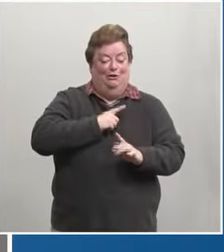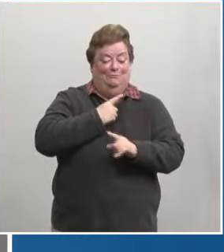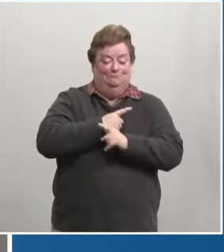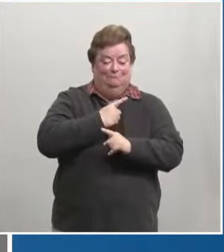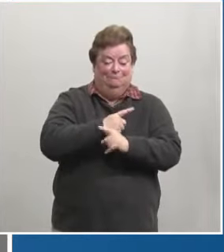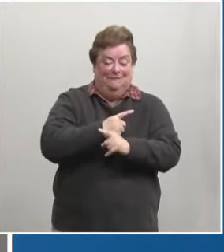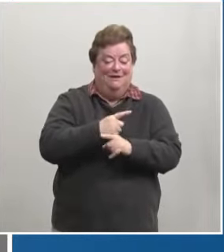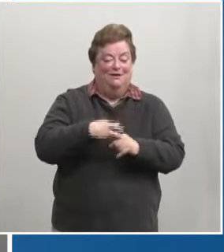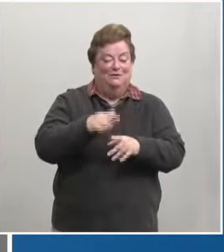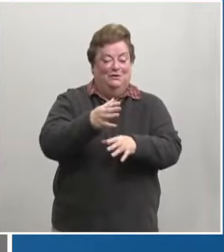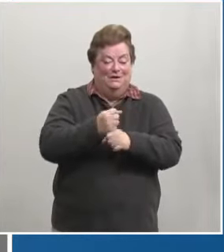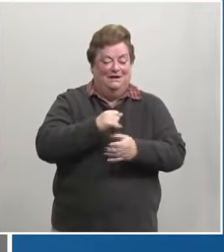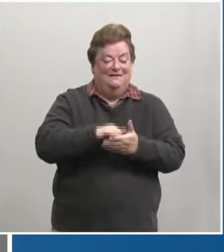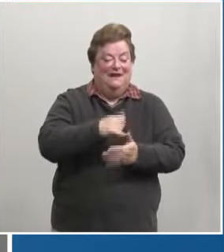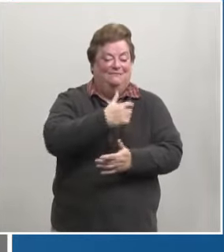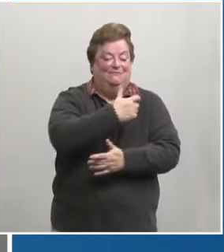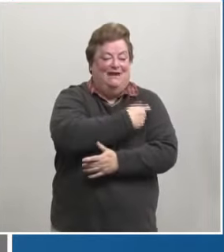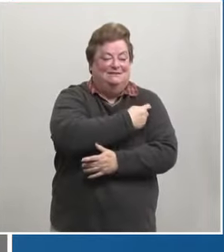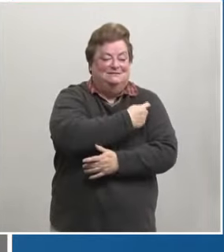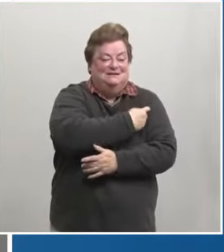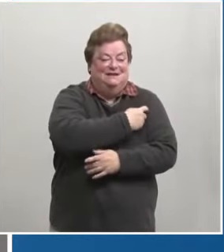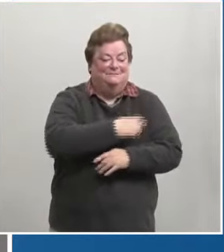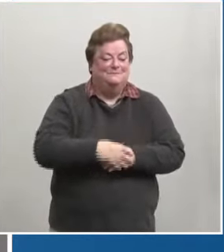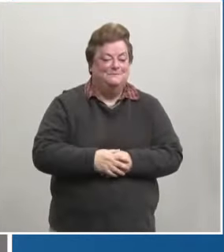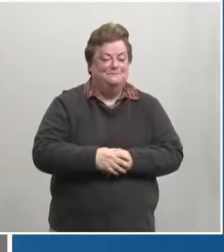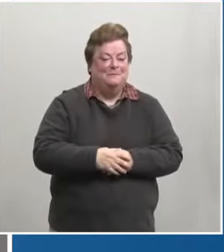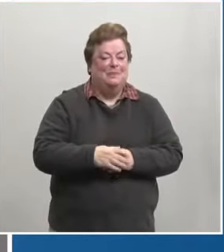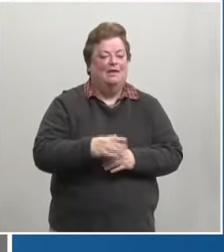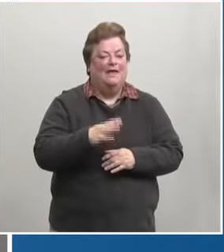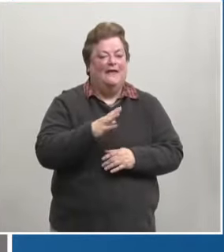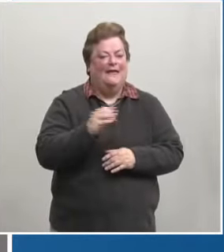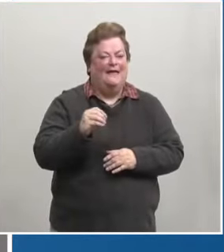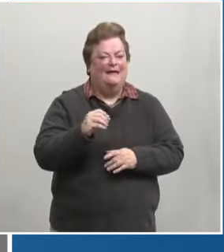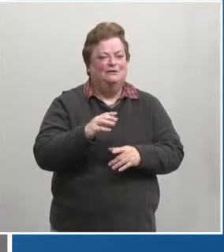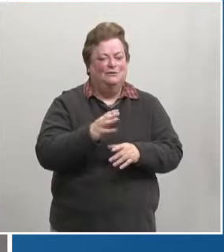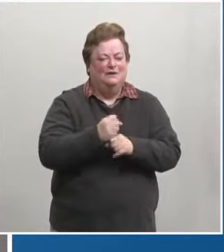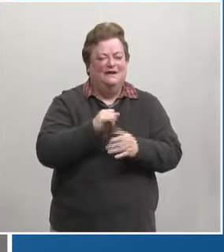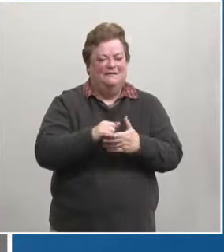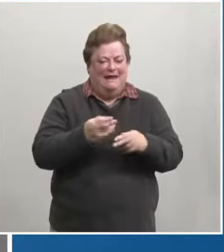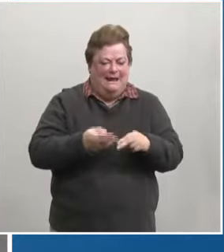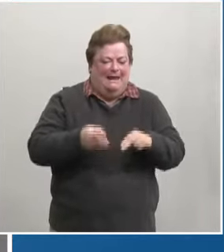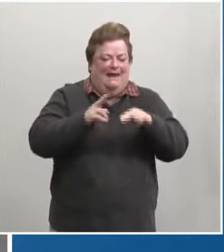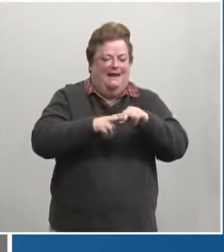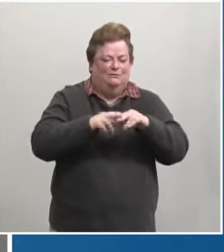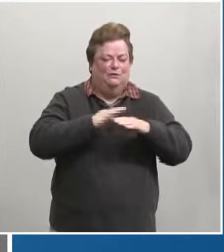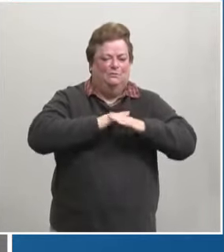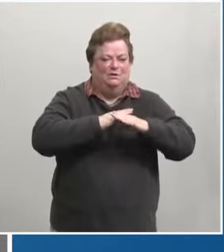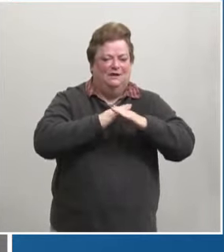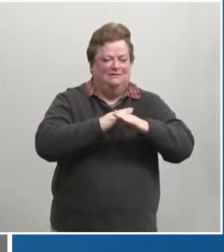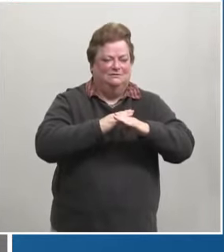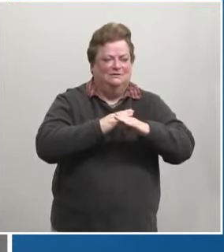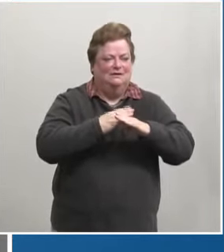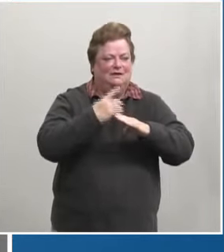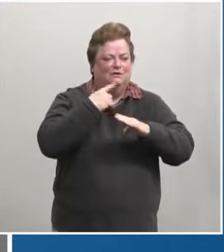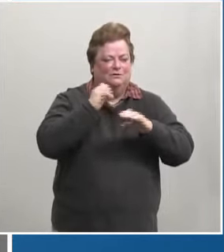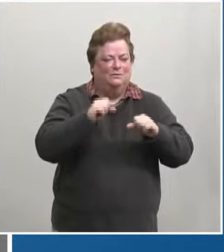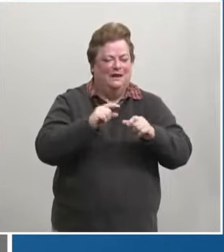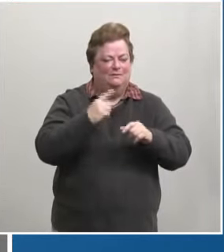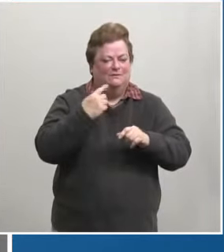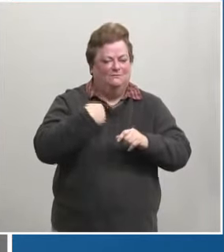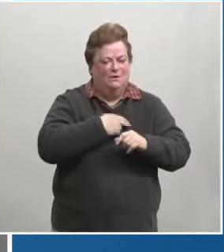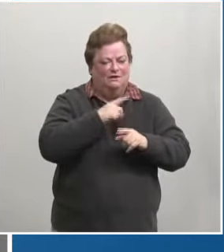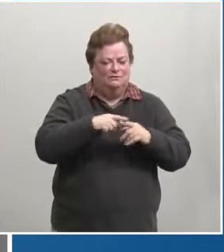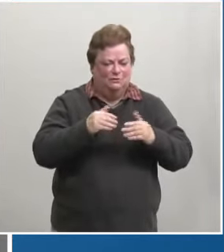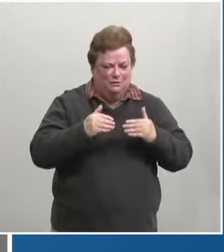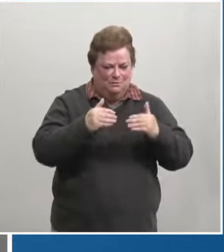is to receive that vaccine and to get that added protection for us to be able to move forward.